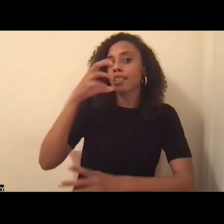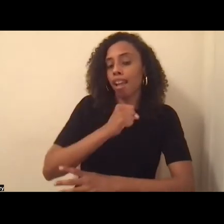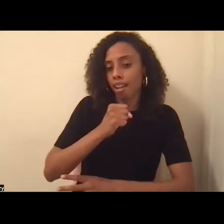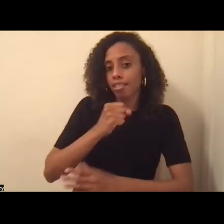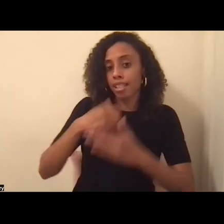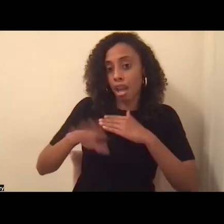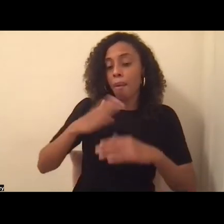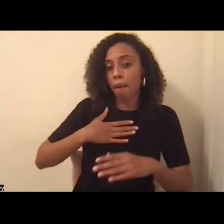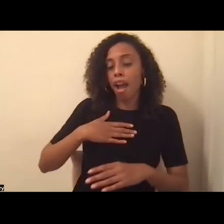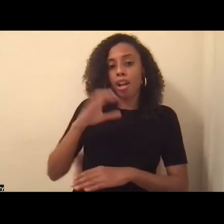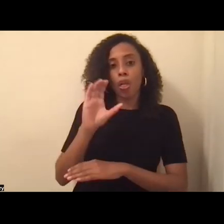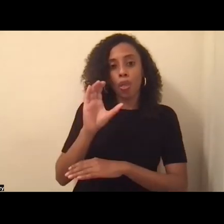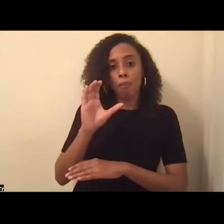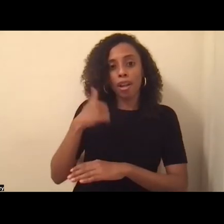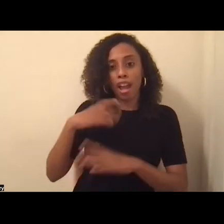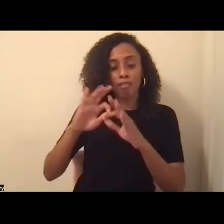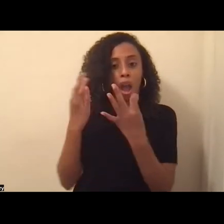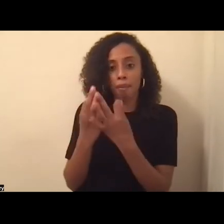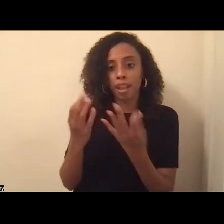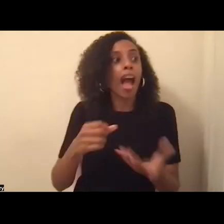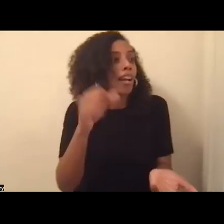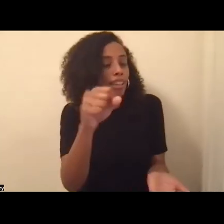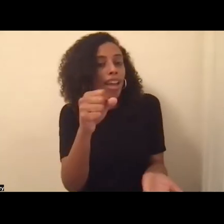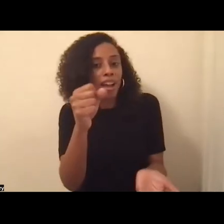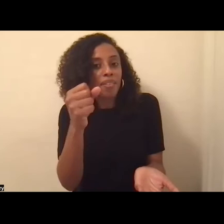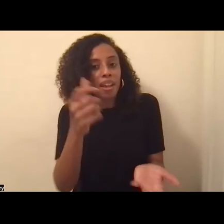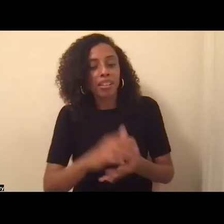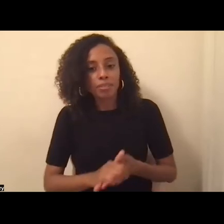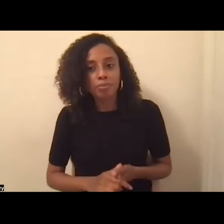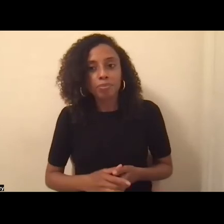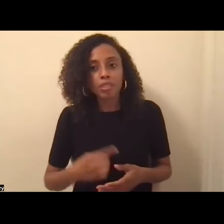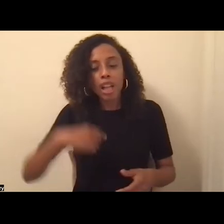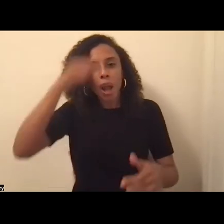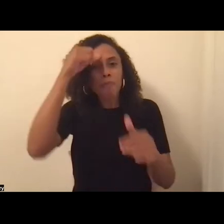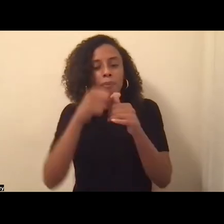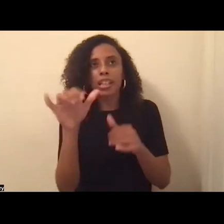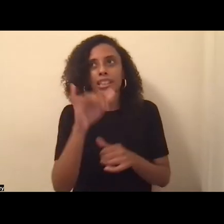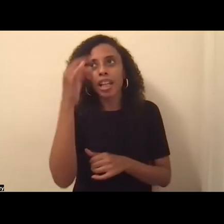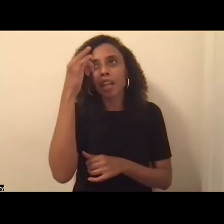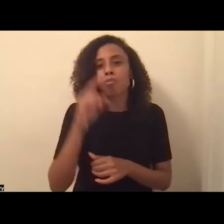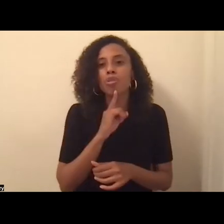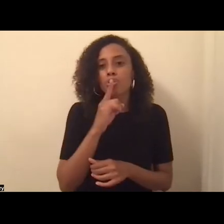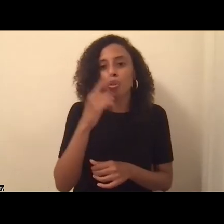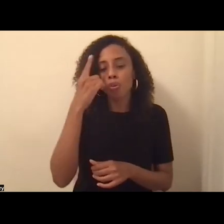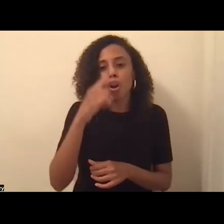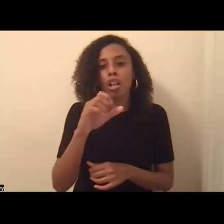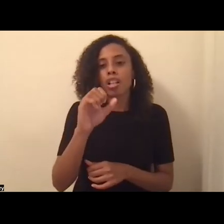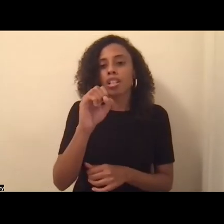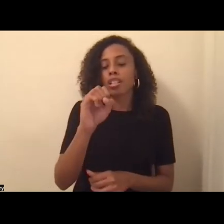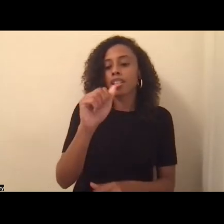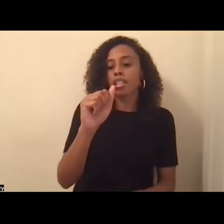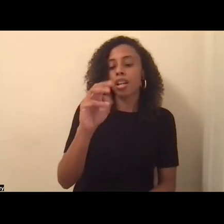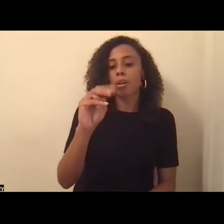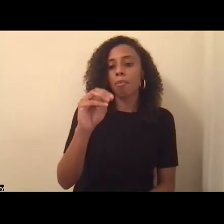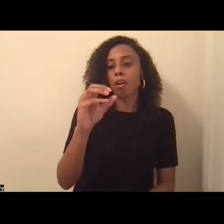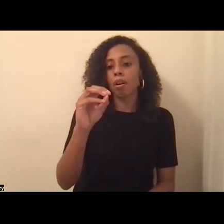family. Yeah, and I remember the same being true for the Samoan family that lived across